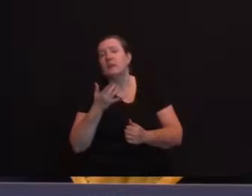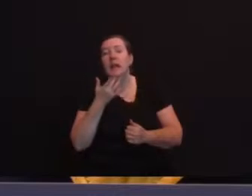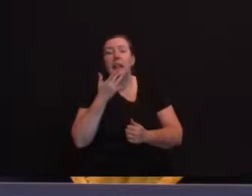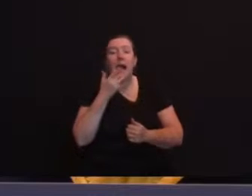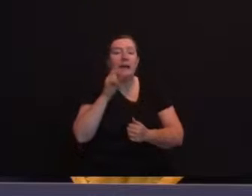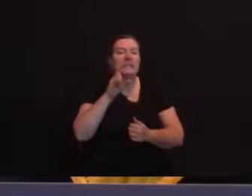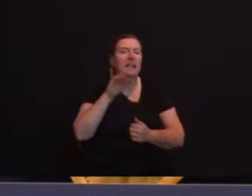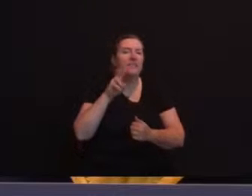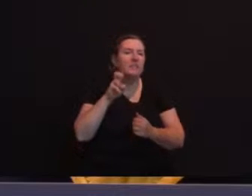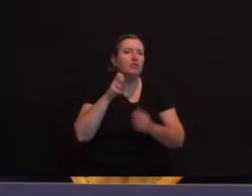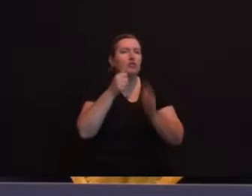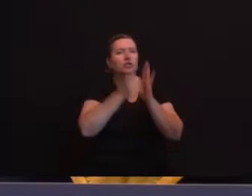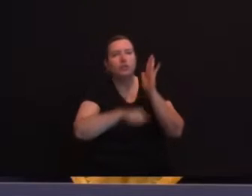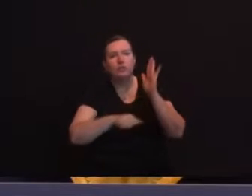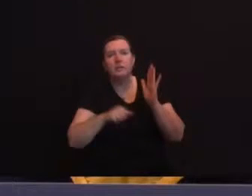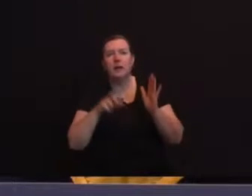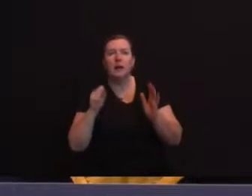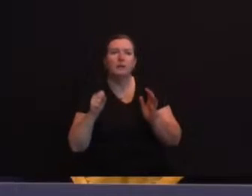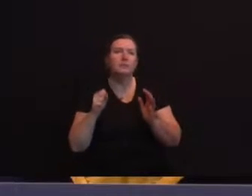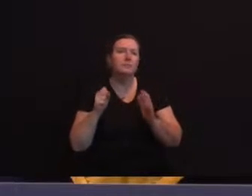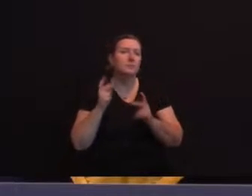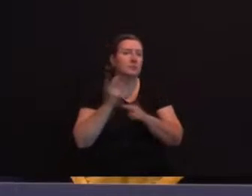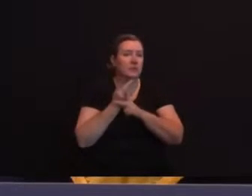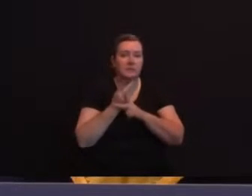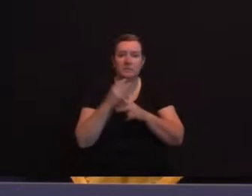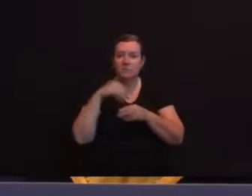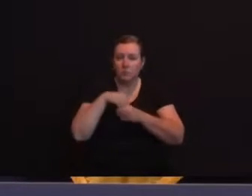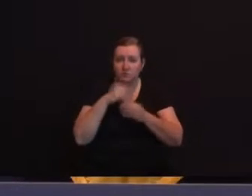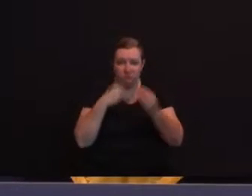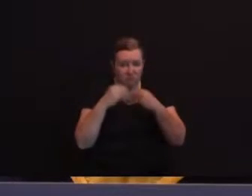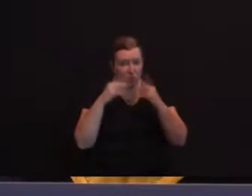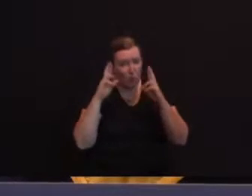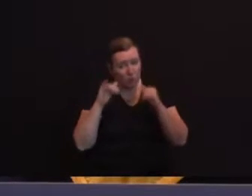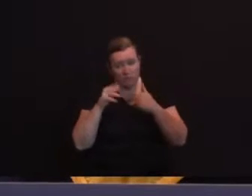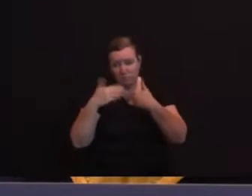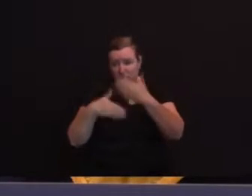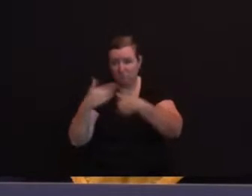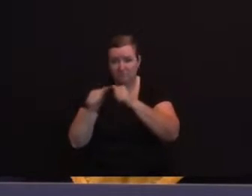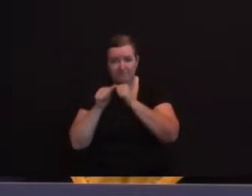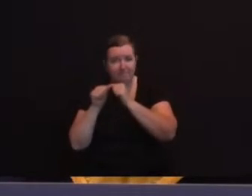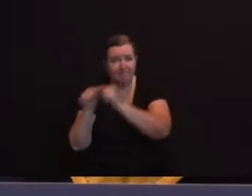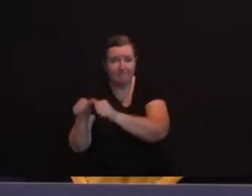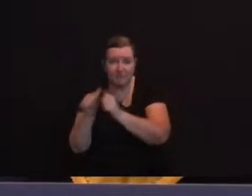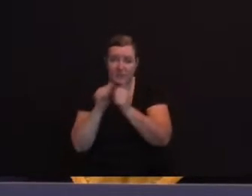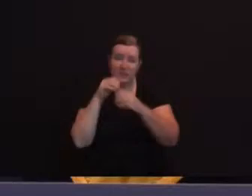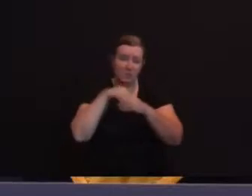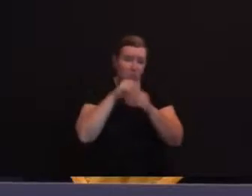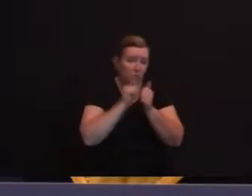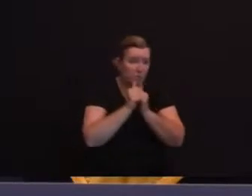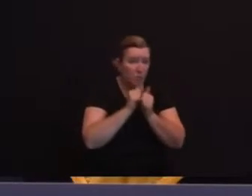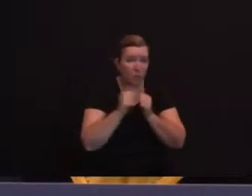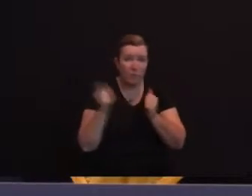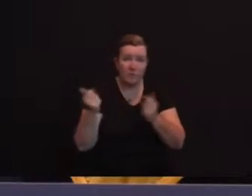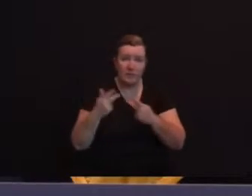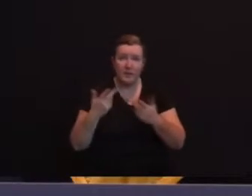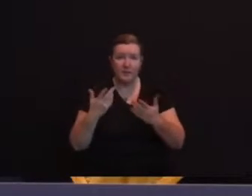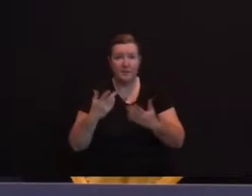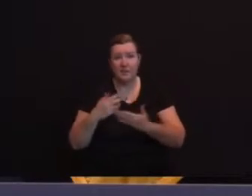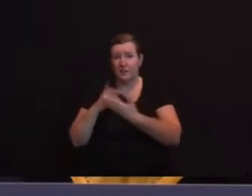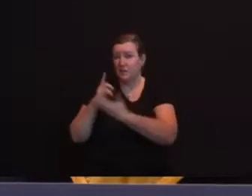dining, please God. I hope we can keep indoor sports. But those are challenges, right? Yeah, it all depends on people's